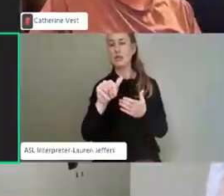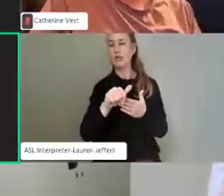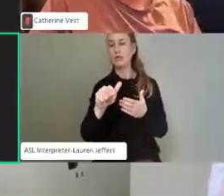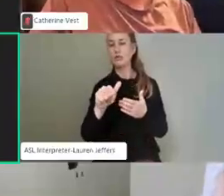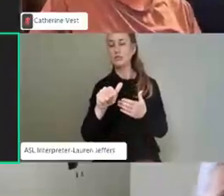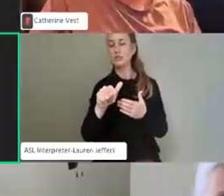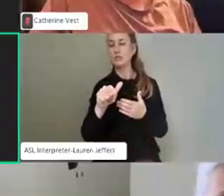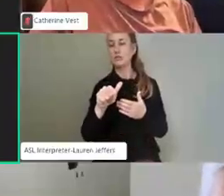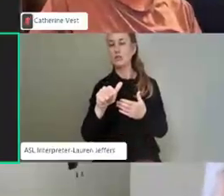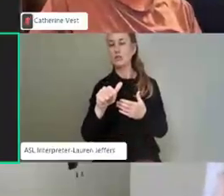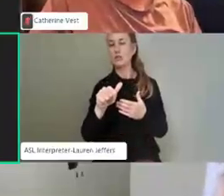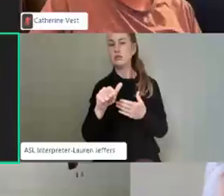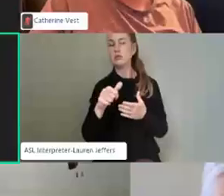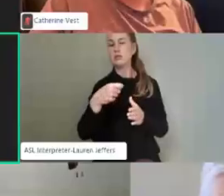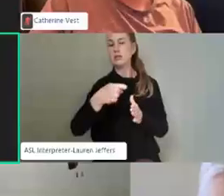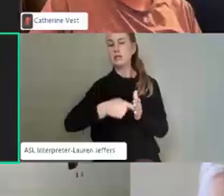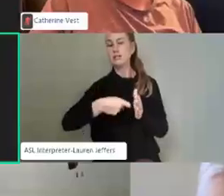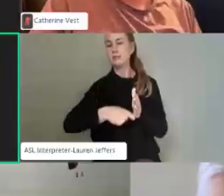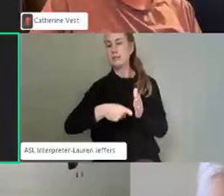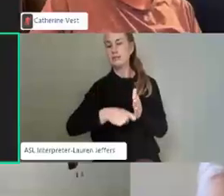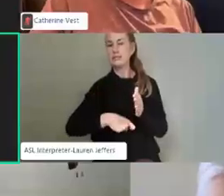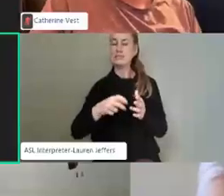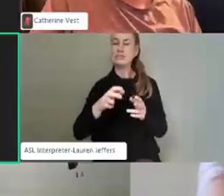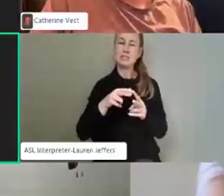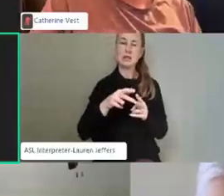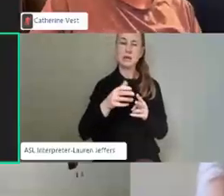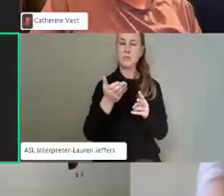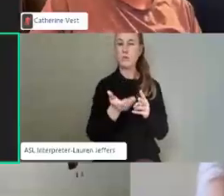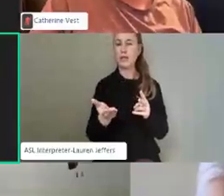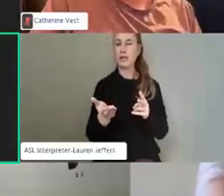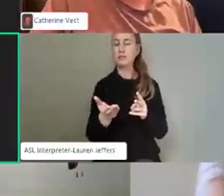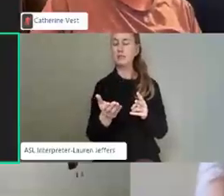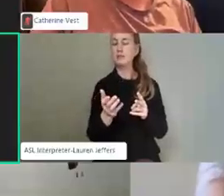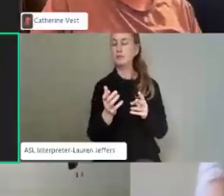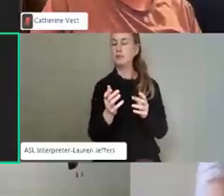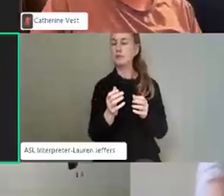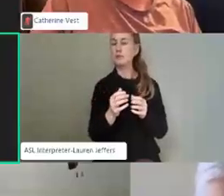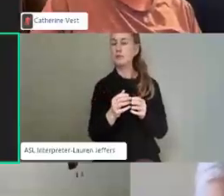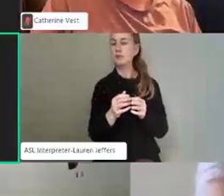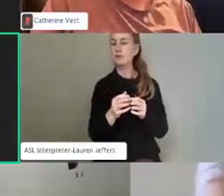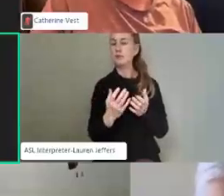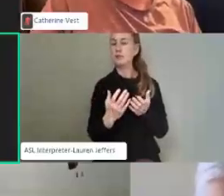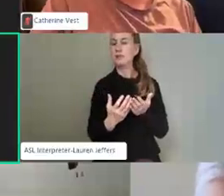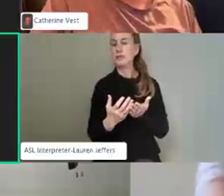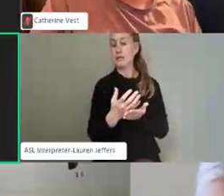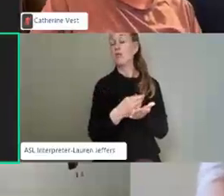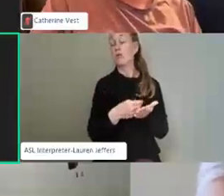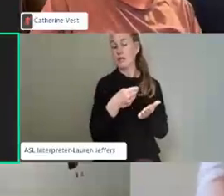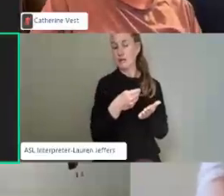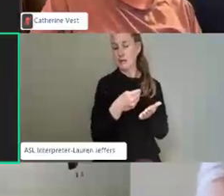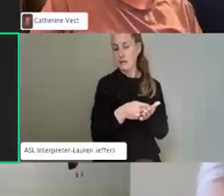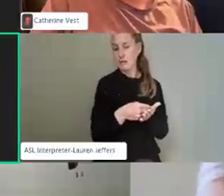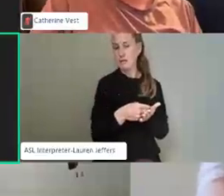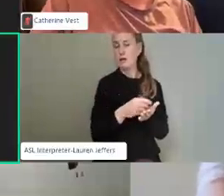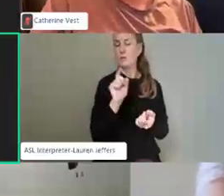$76,186. Our expenses, just a couple of things here. Our income